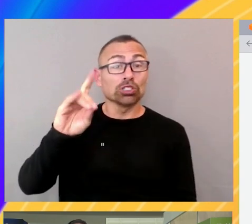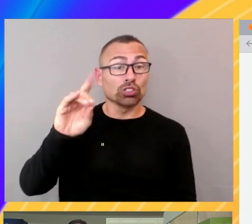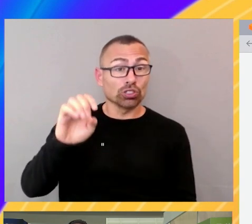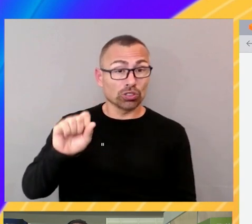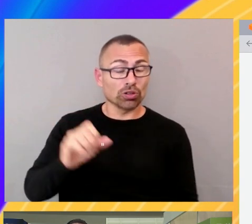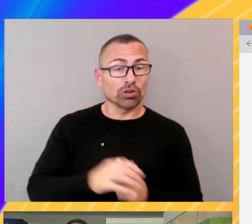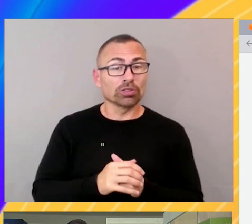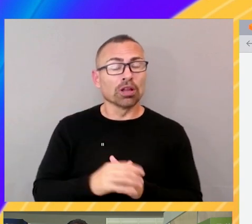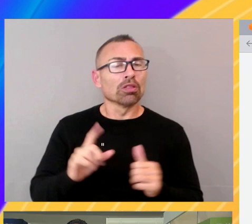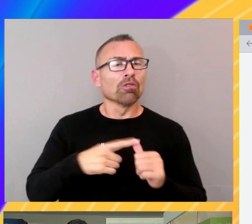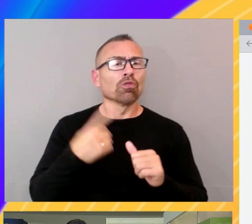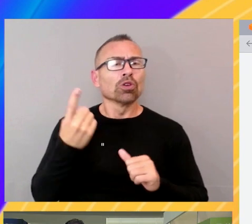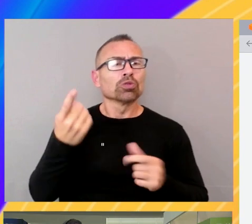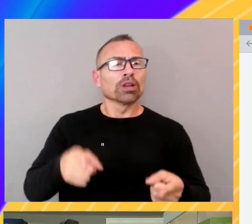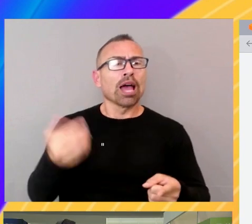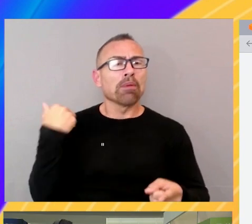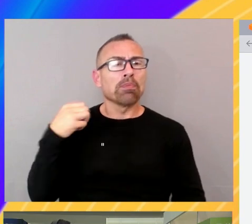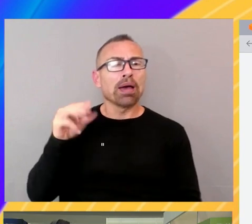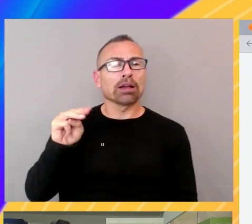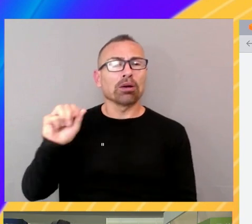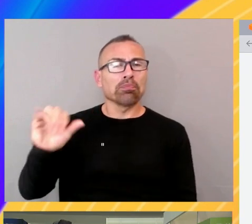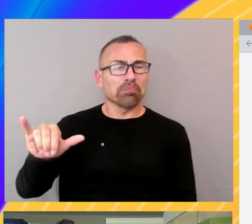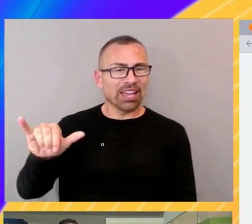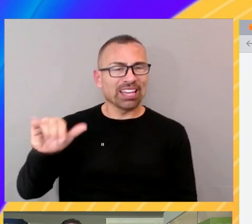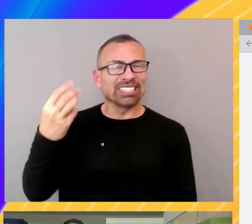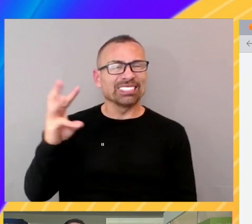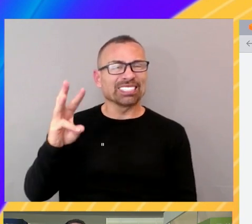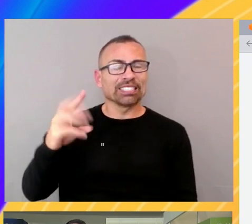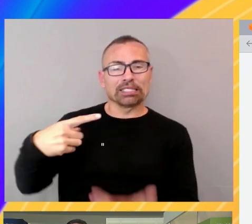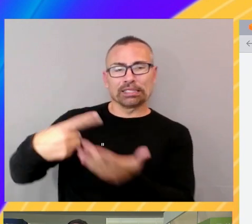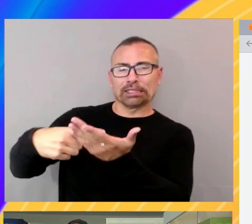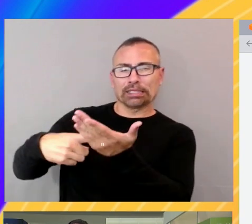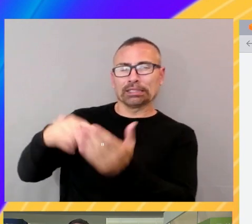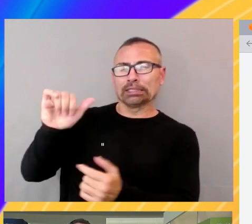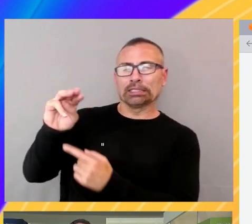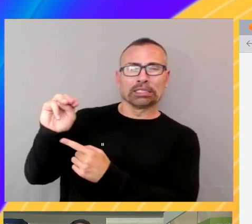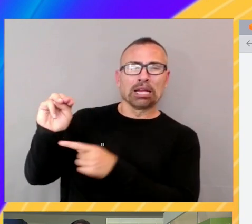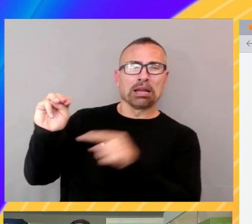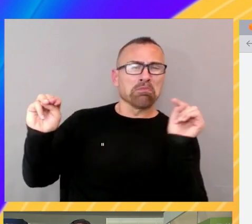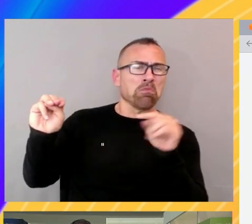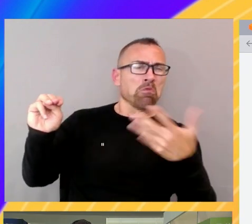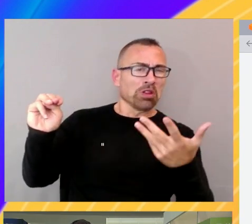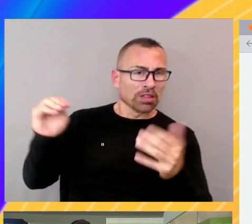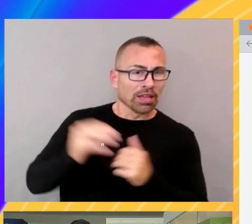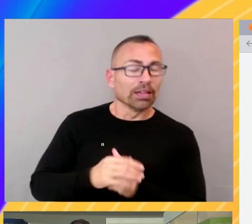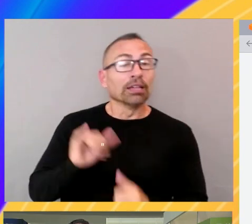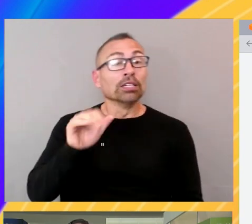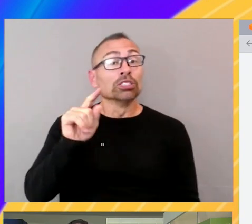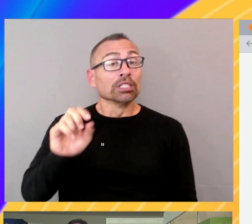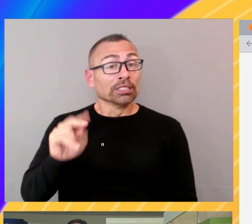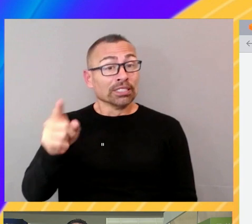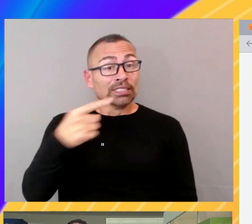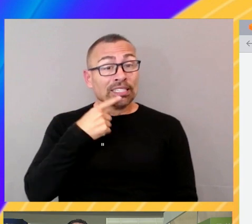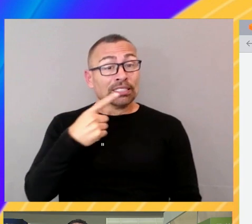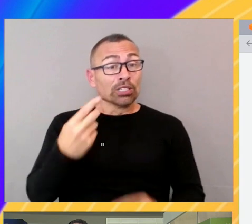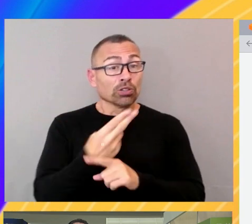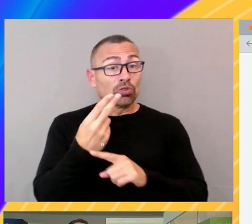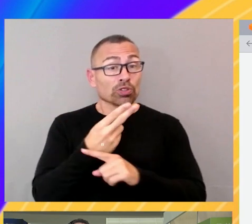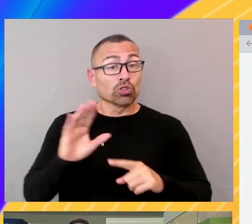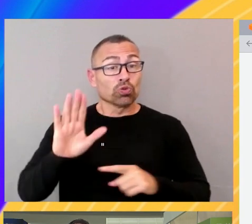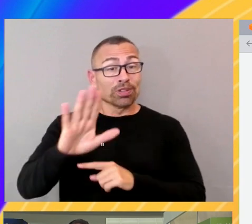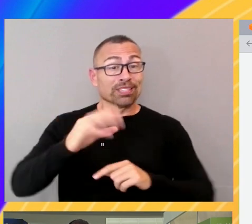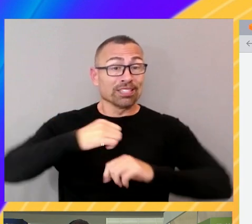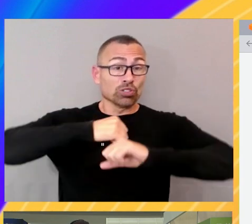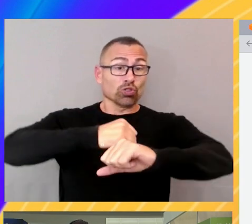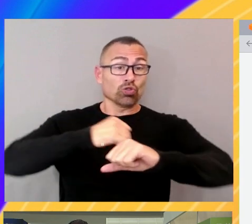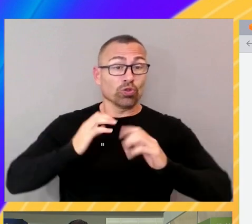about what AWS Jams is. And Justin said that he uses AWS Jams with his security customers to further deepen their knowledge